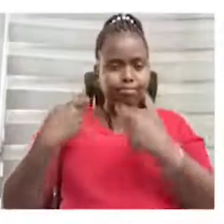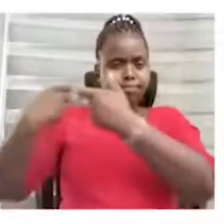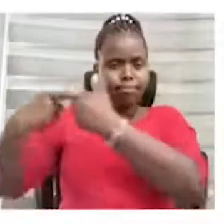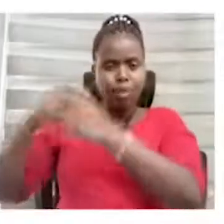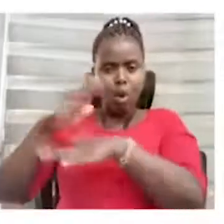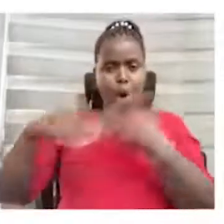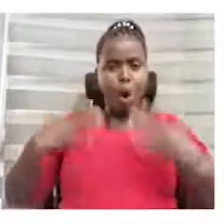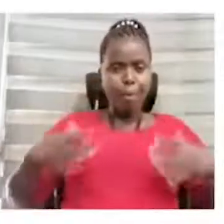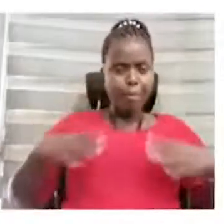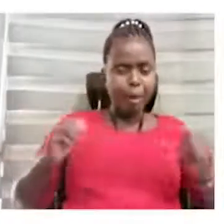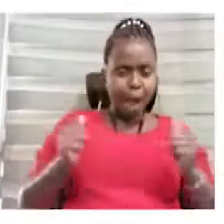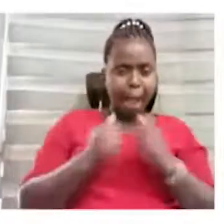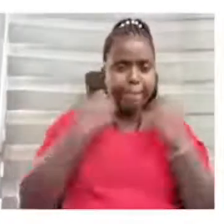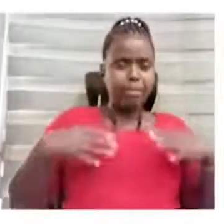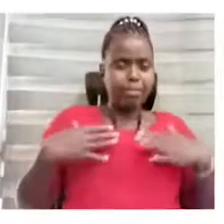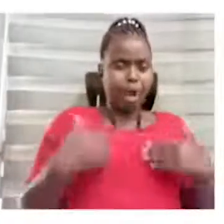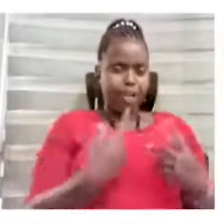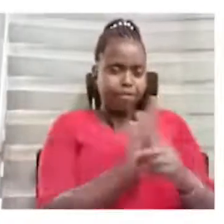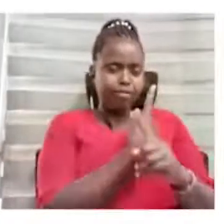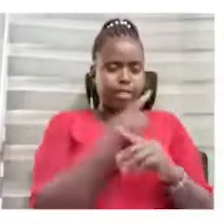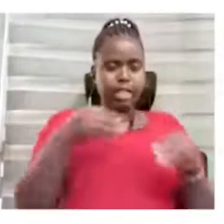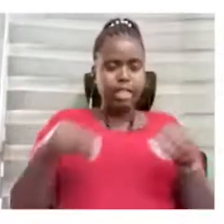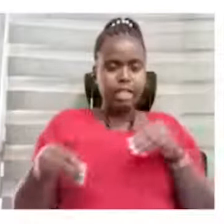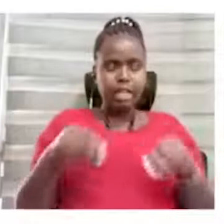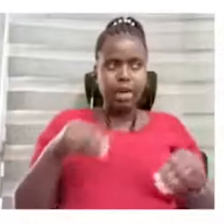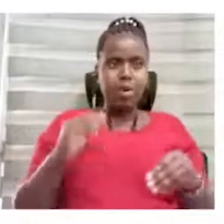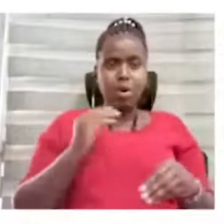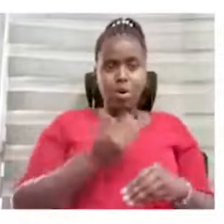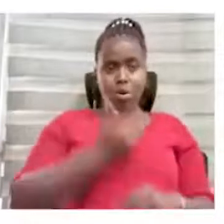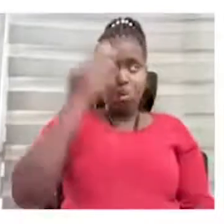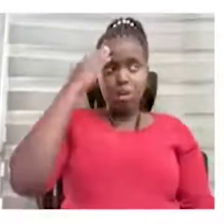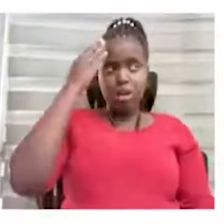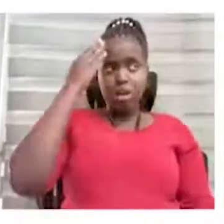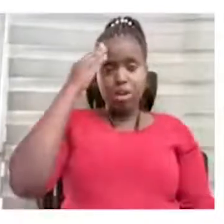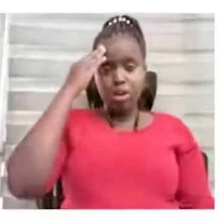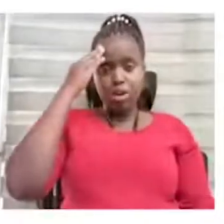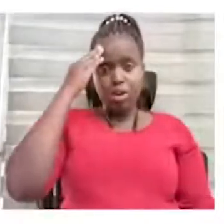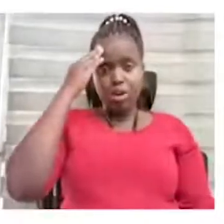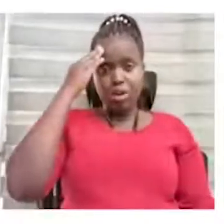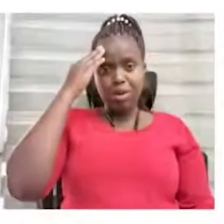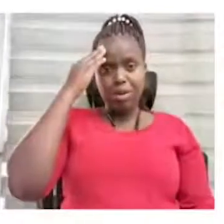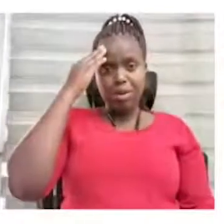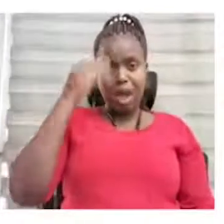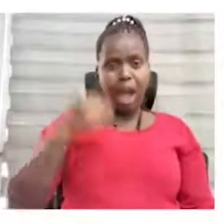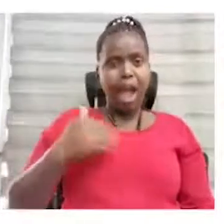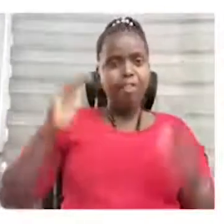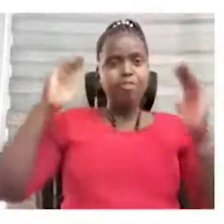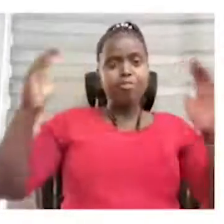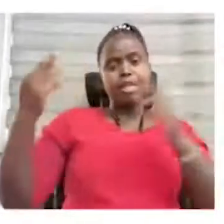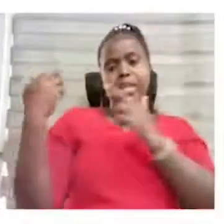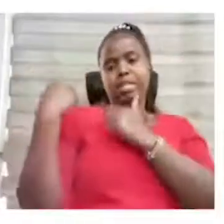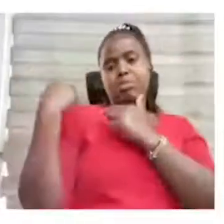people with various disabilities. We realized that as a mobile network operator, we have a huge role to play to promote the